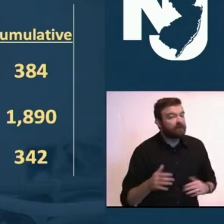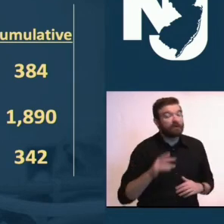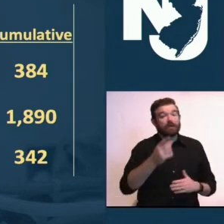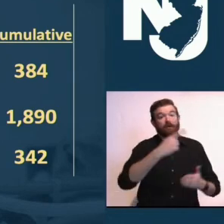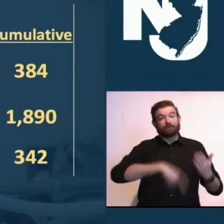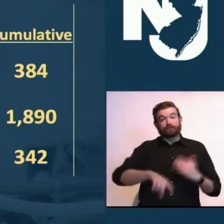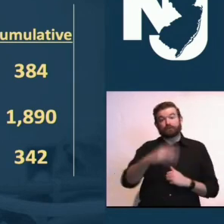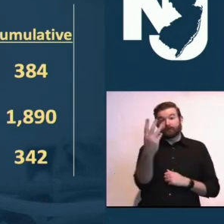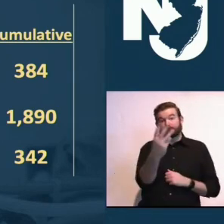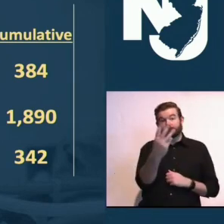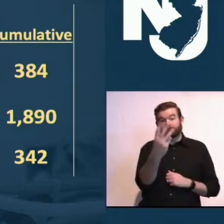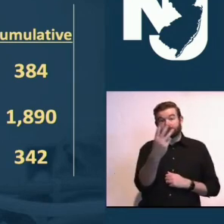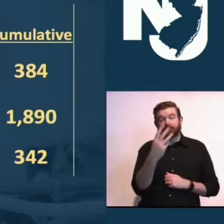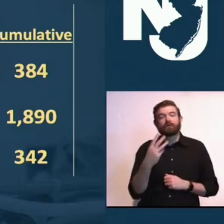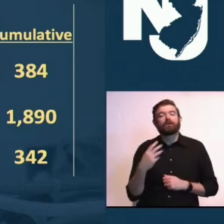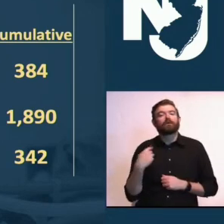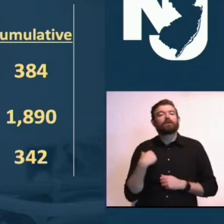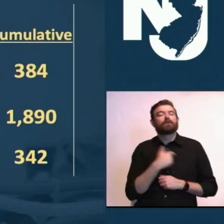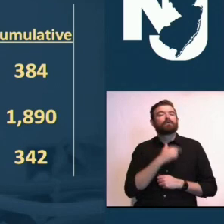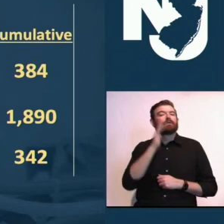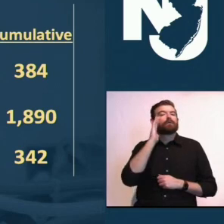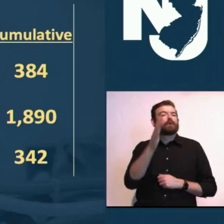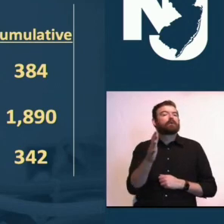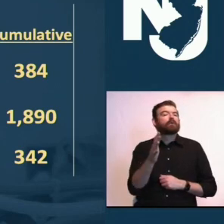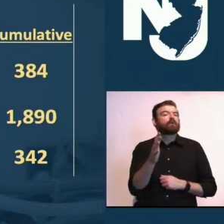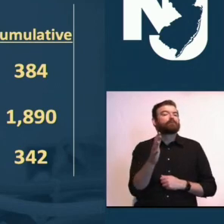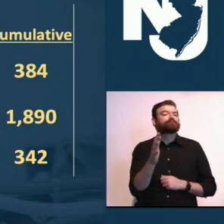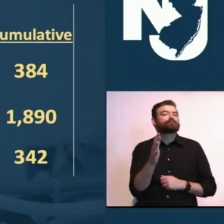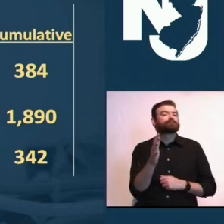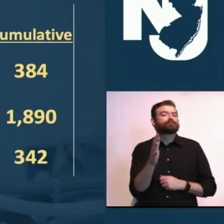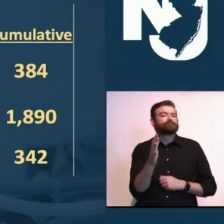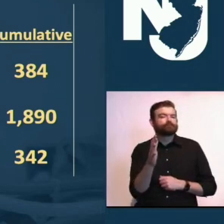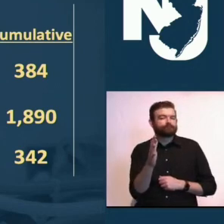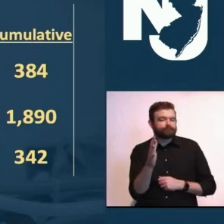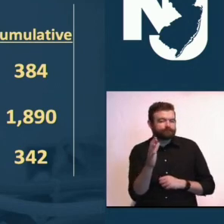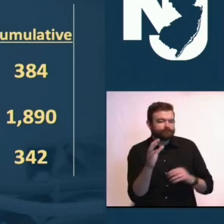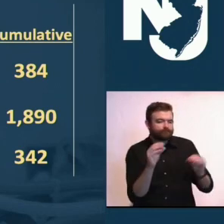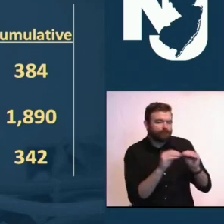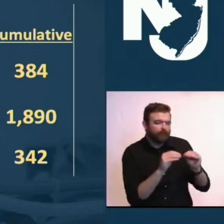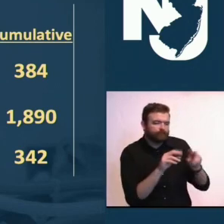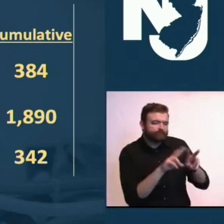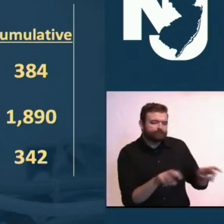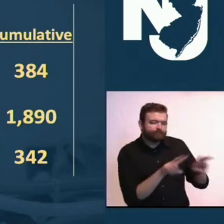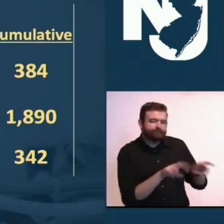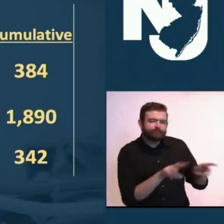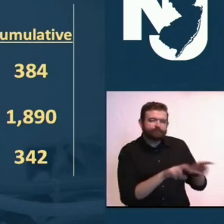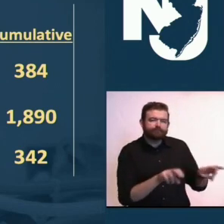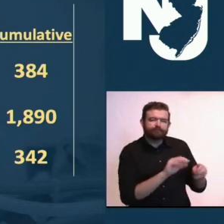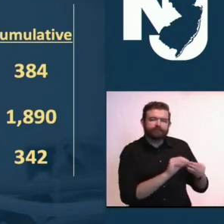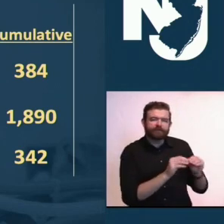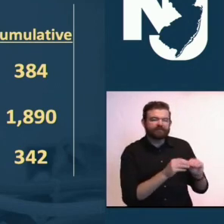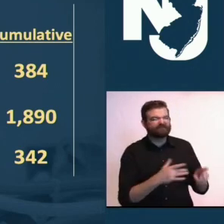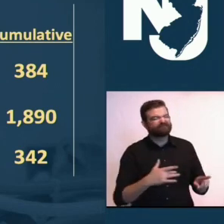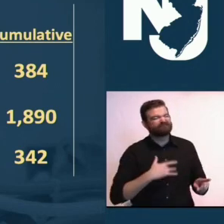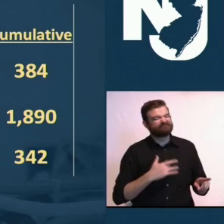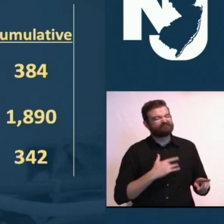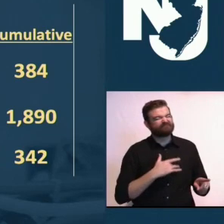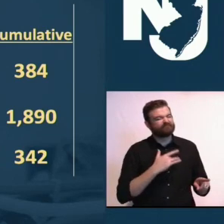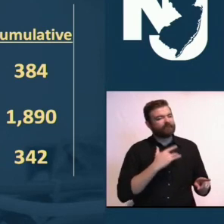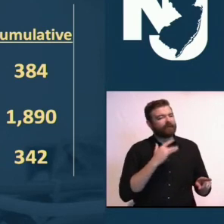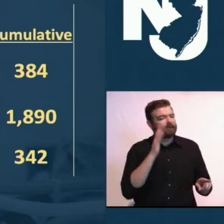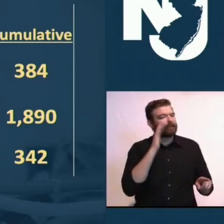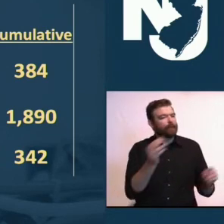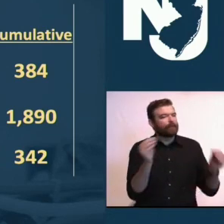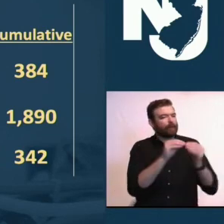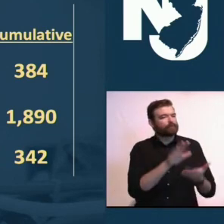from the holidays, we're going to, I'm sure, see a significant upswing. So this is important because, among